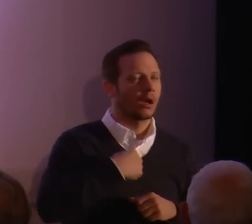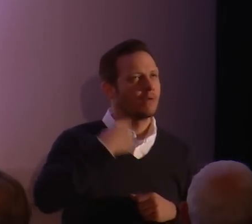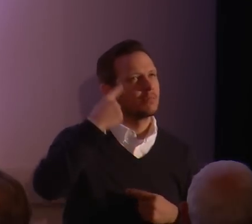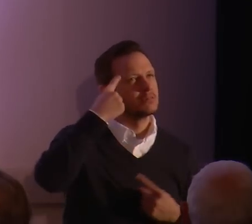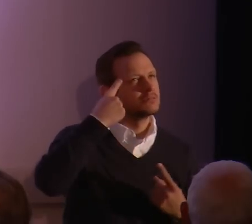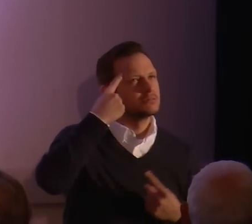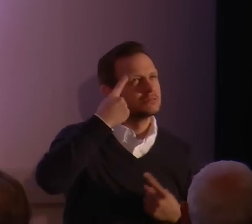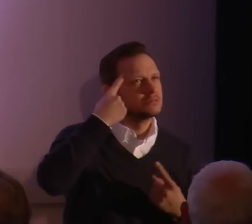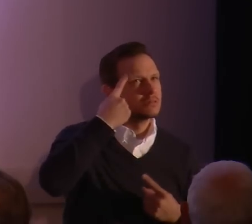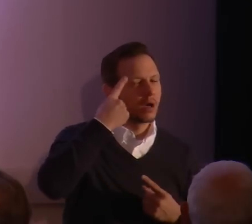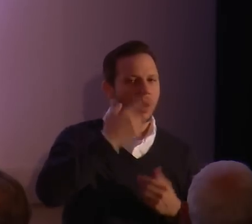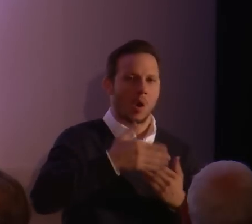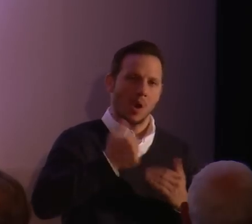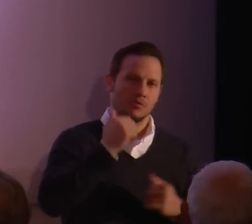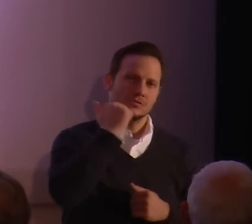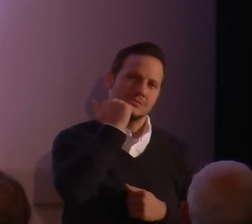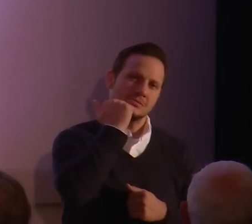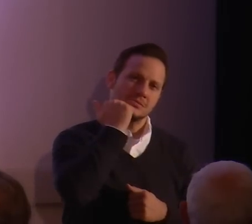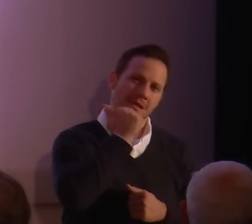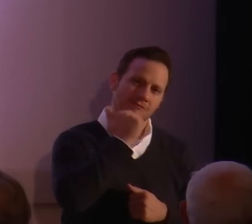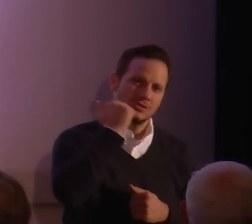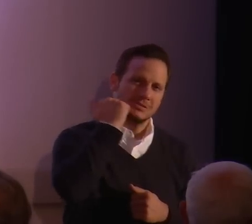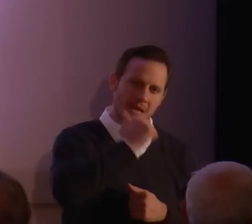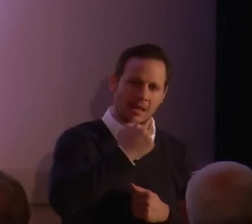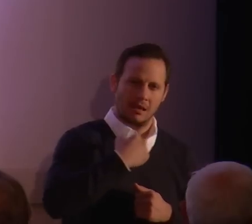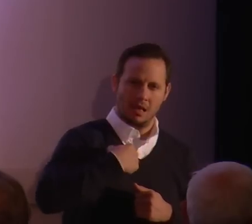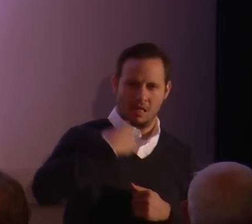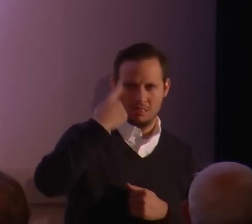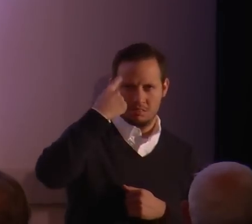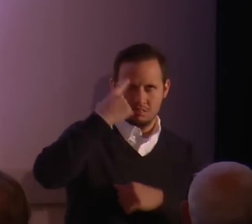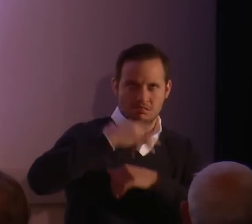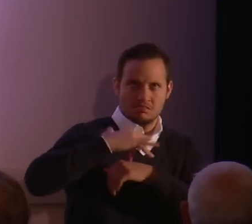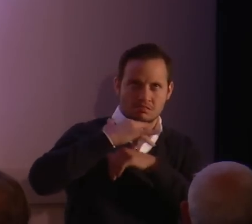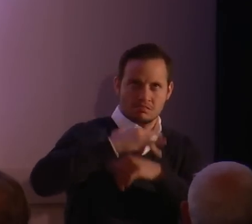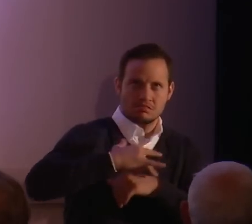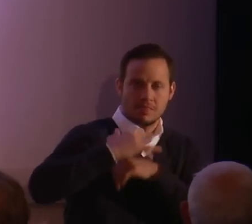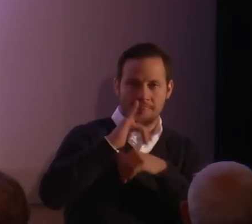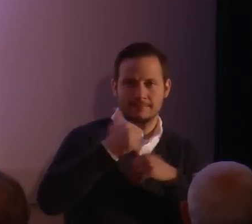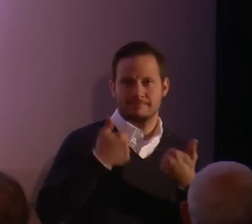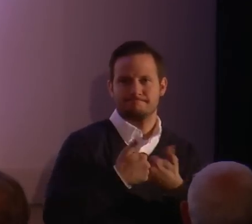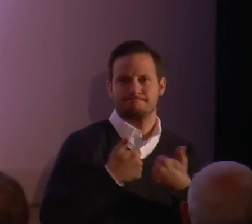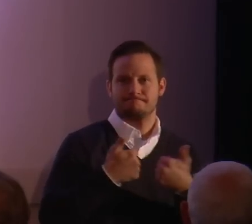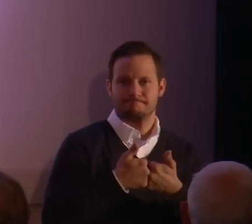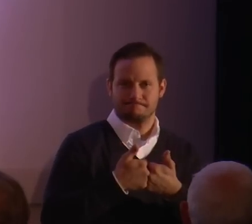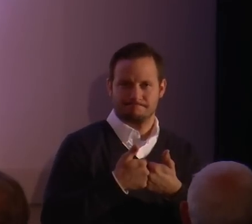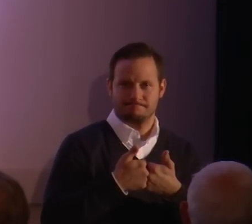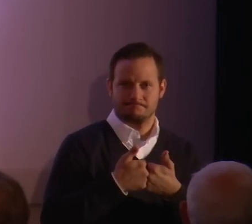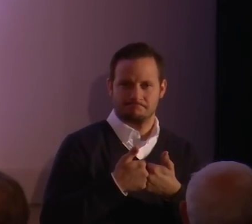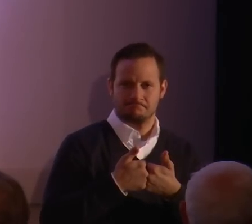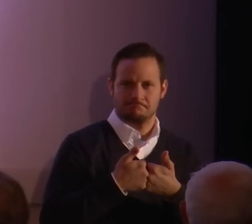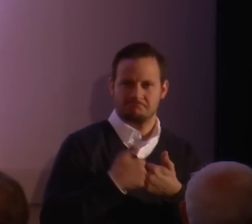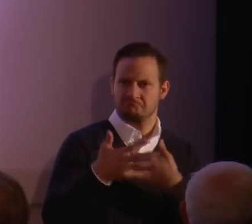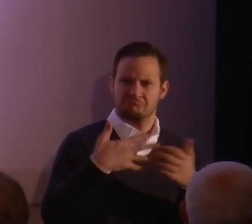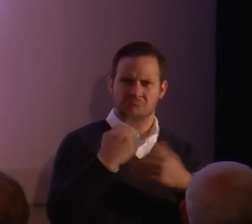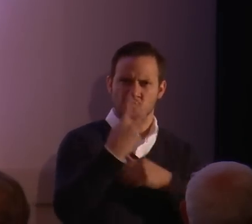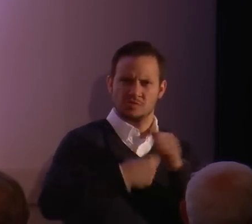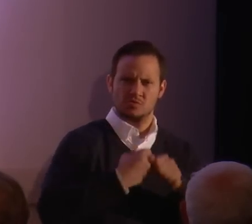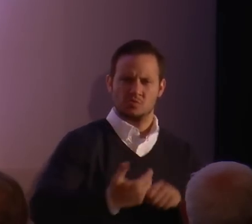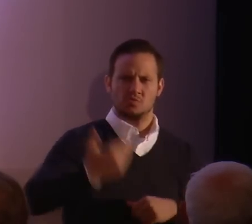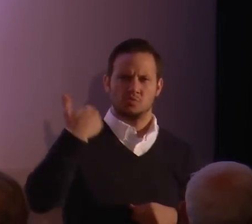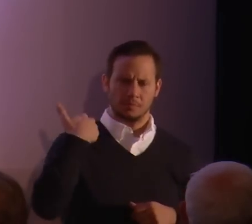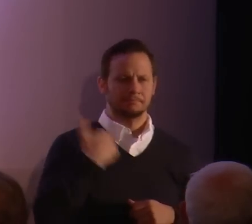game almost every single day since I've been home in the last 2 years. And I think about, what I think about are